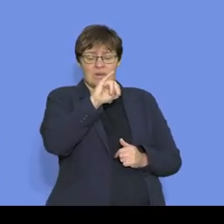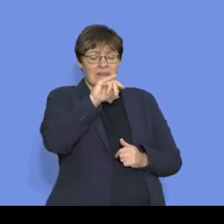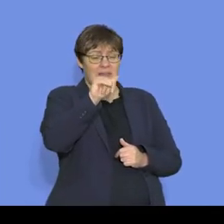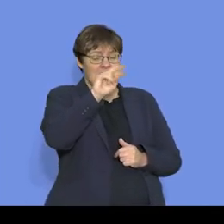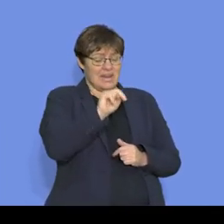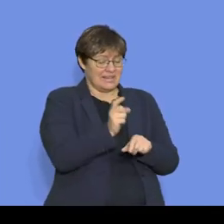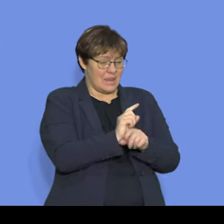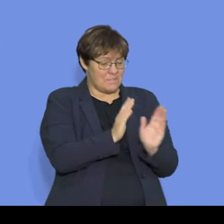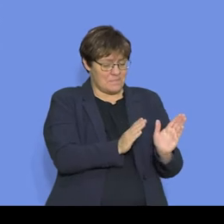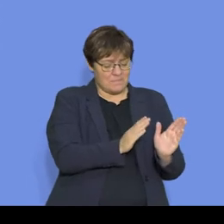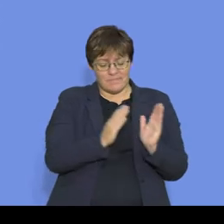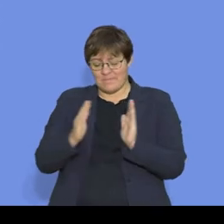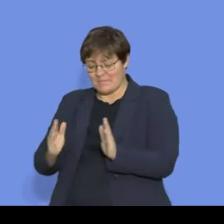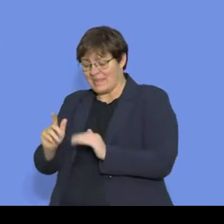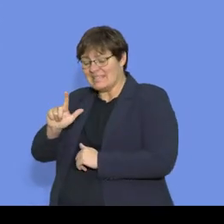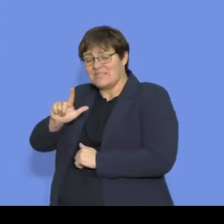extinction,